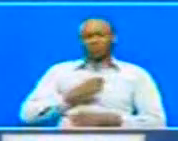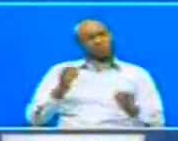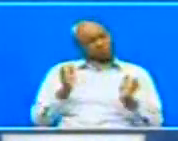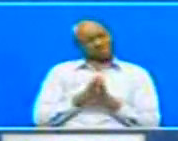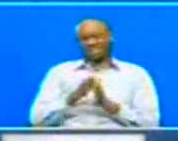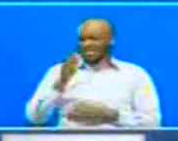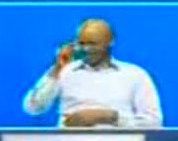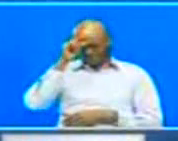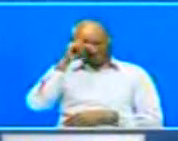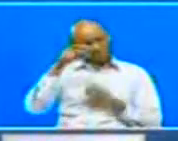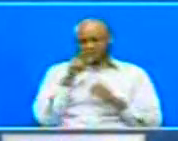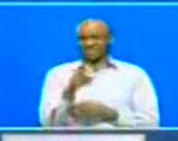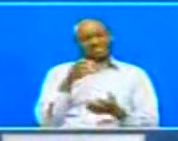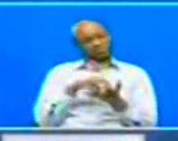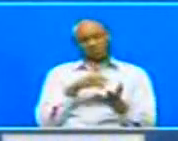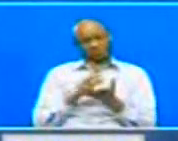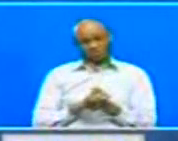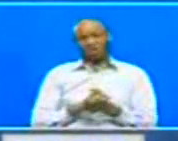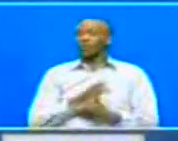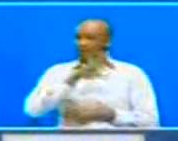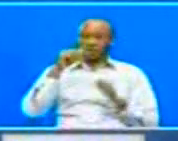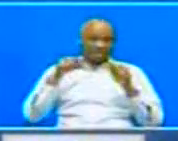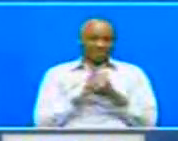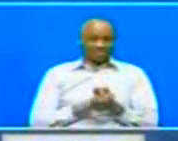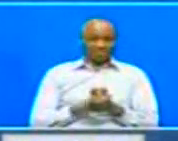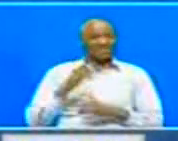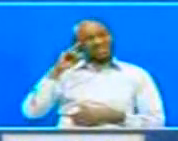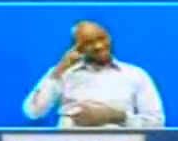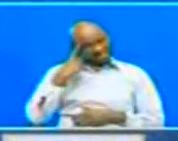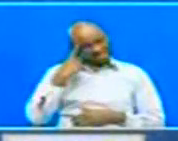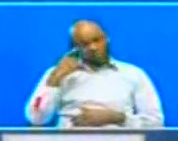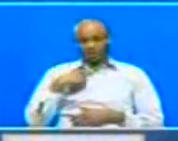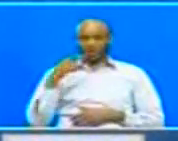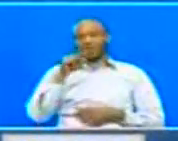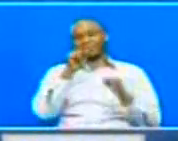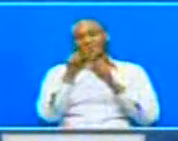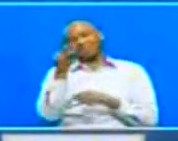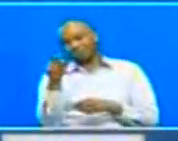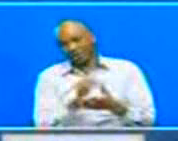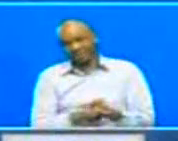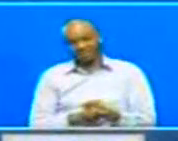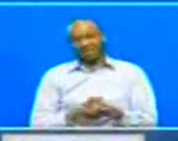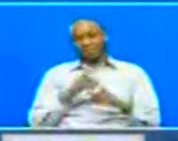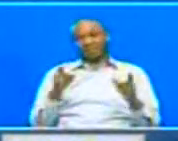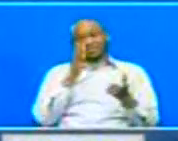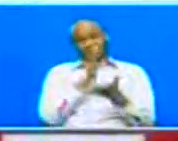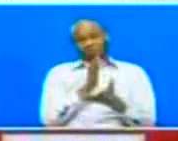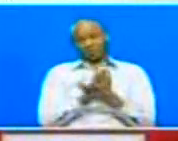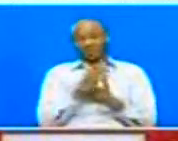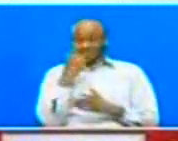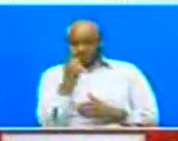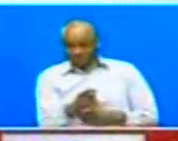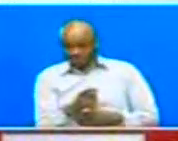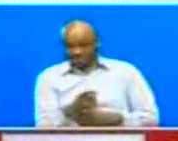difficult position in terms of assuring us security. We all agree. I think we are scapegoating. We are scapegoating because we are picking